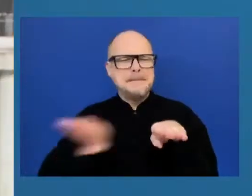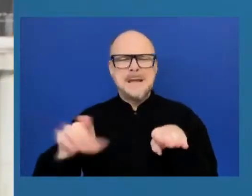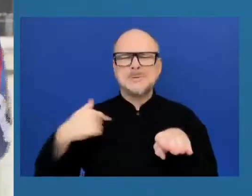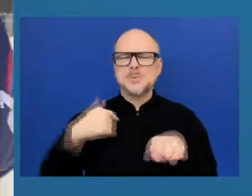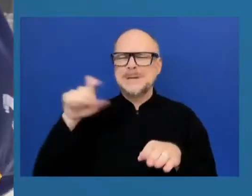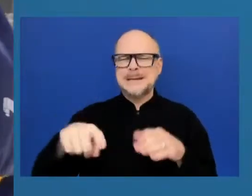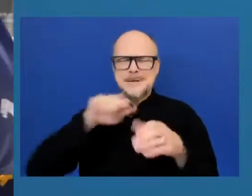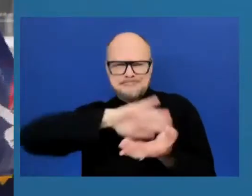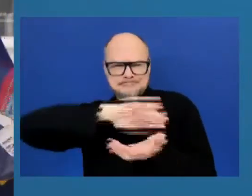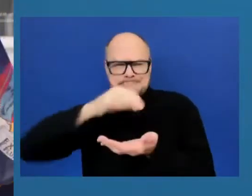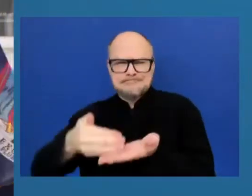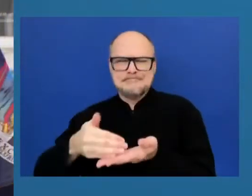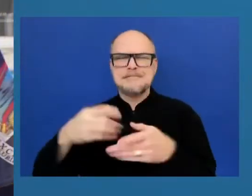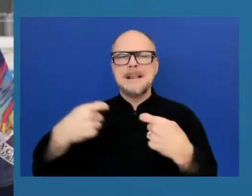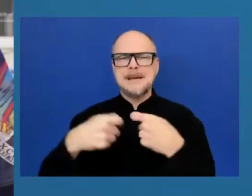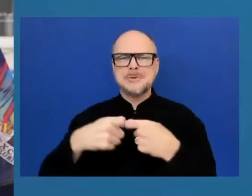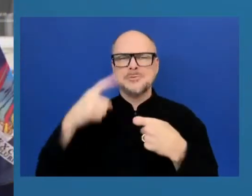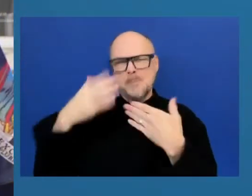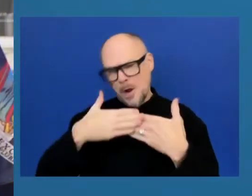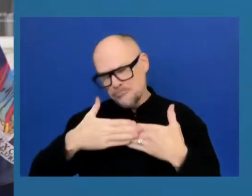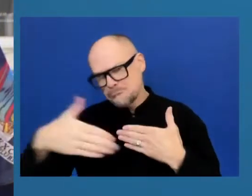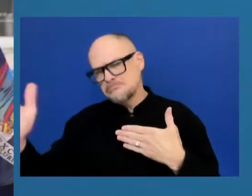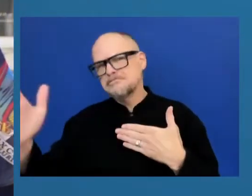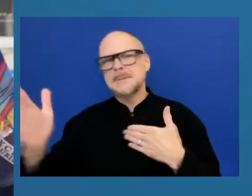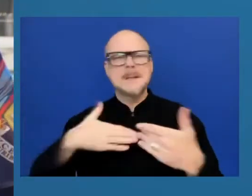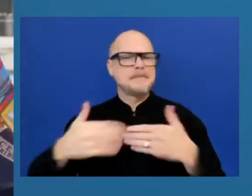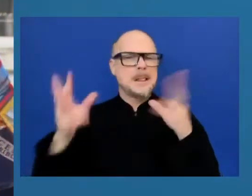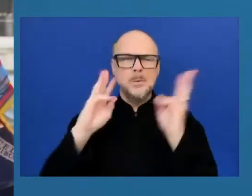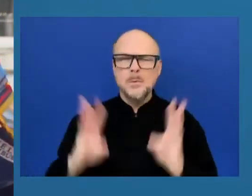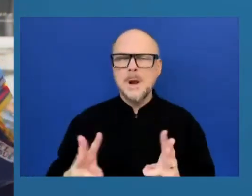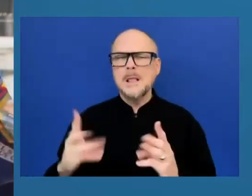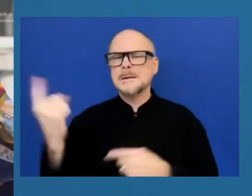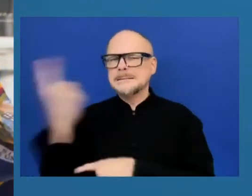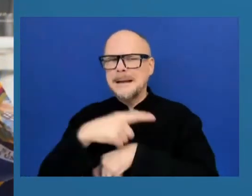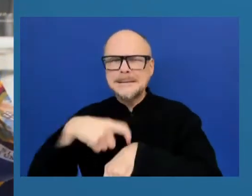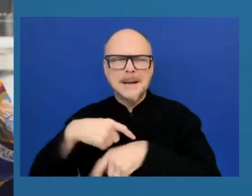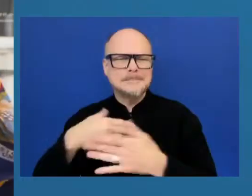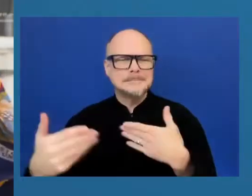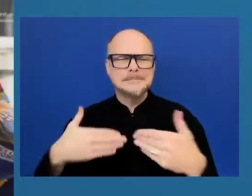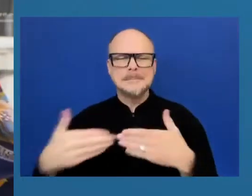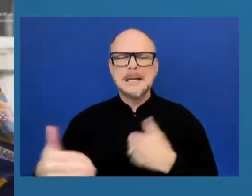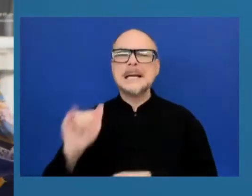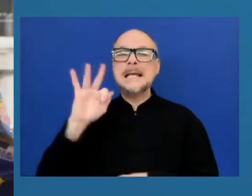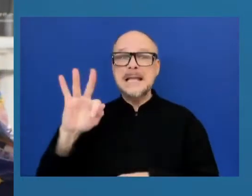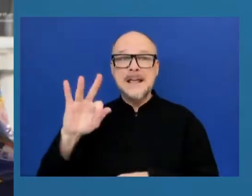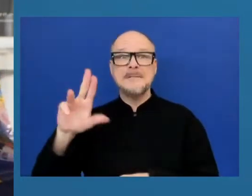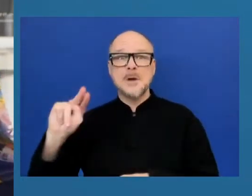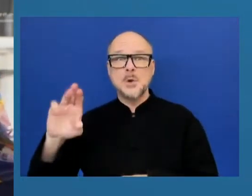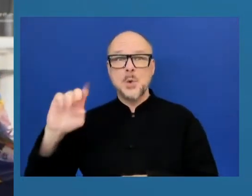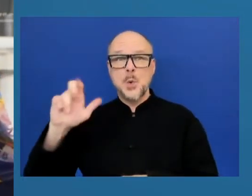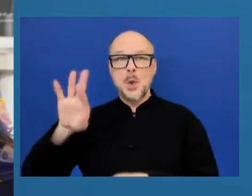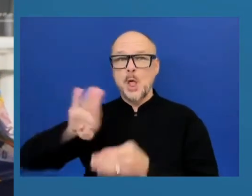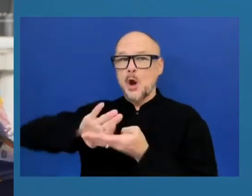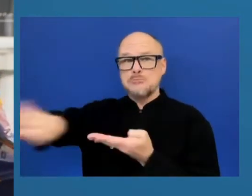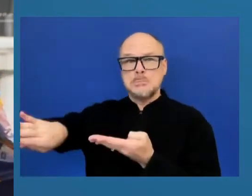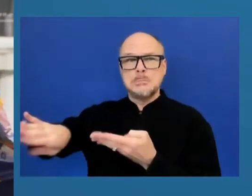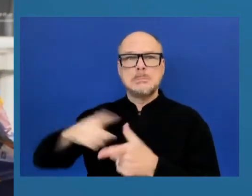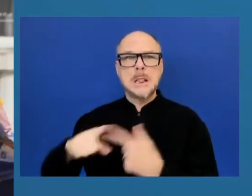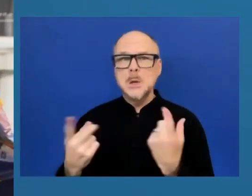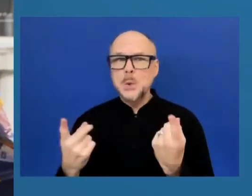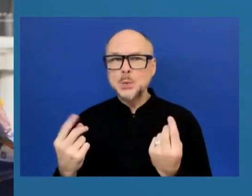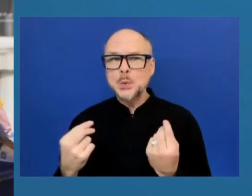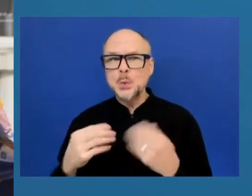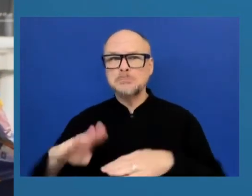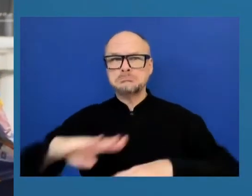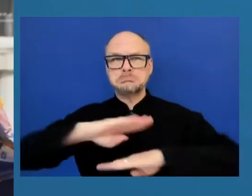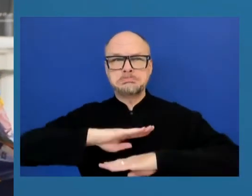Now if you take nuclear off the table, the only way to do that is with more fossil fuels. That's